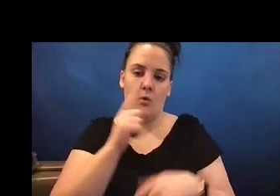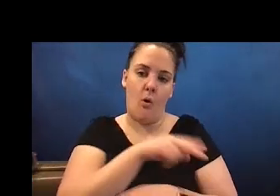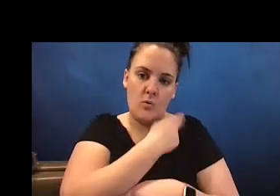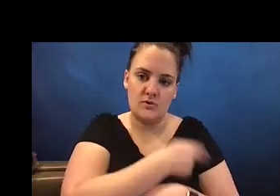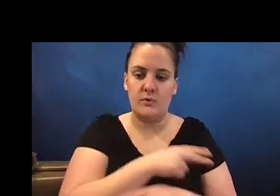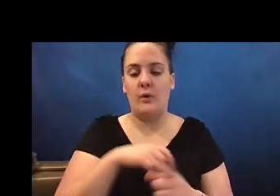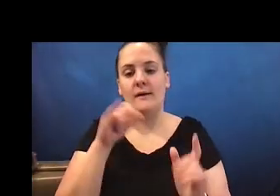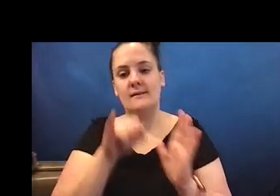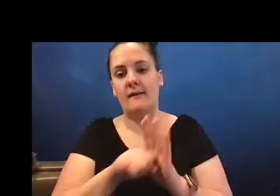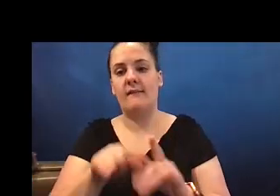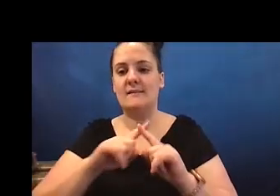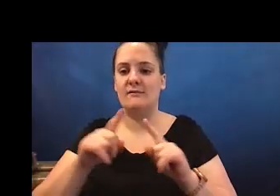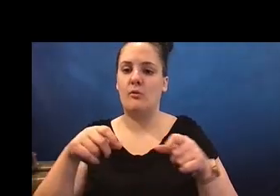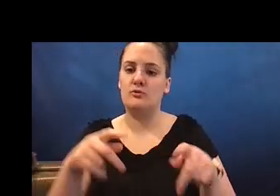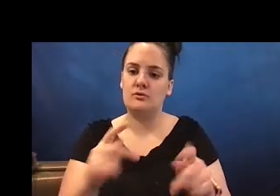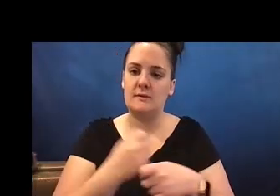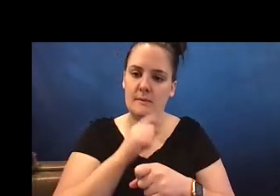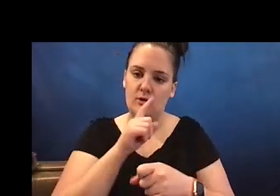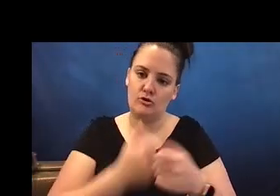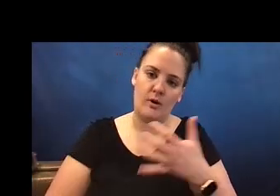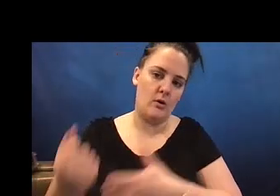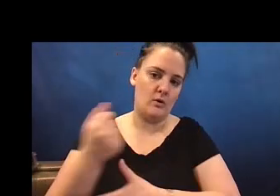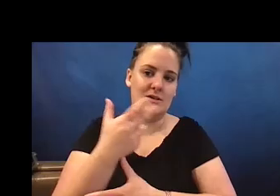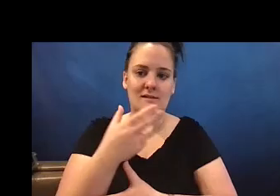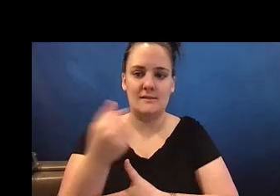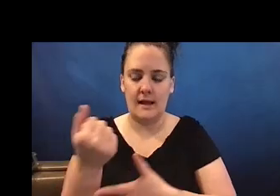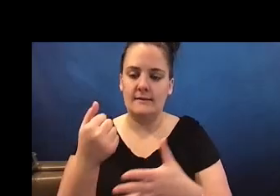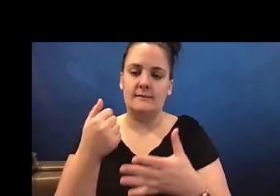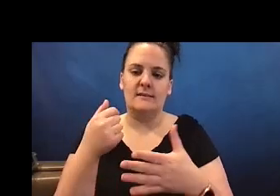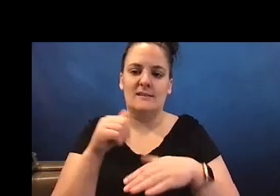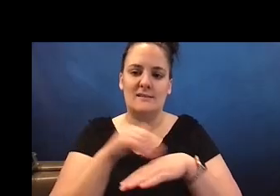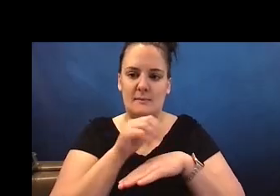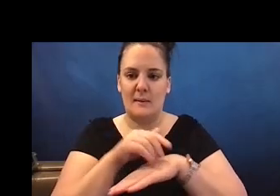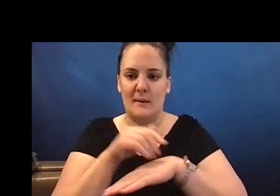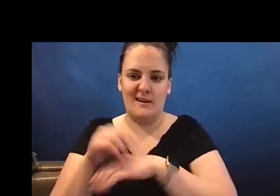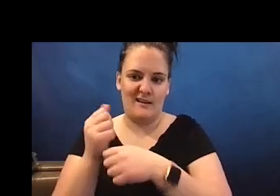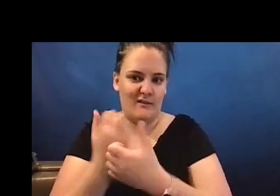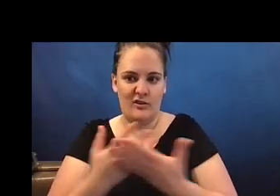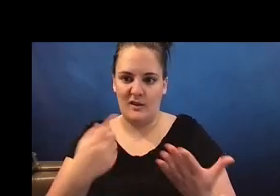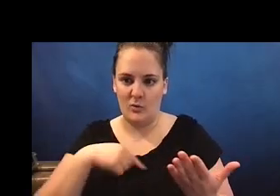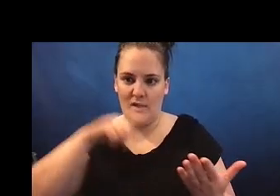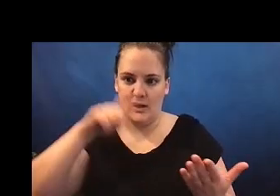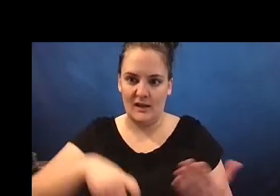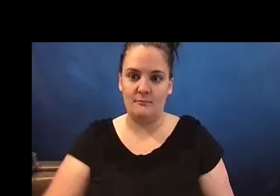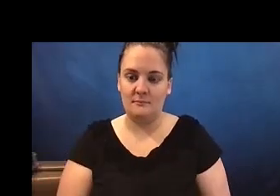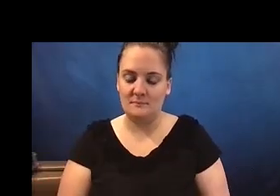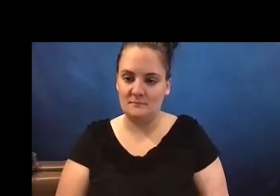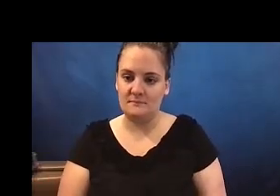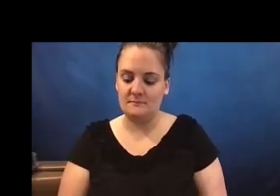identify opportunities, get them prioritized, and start getting those submissions done and in?